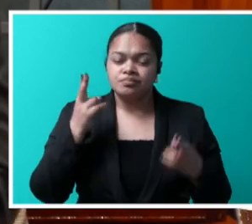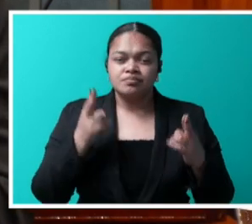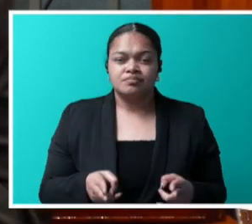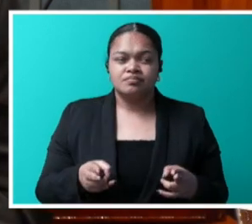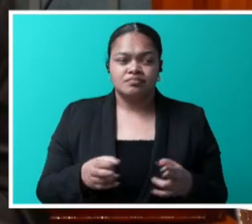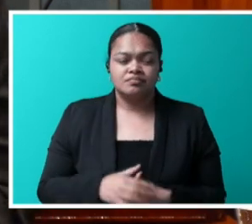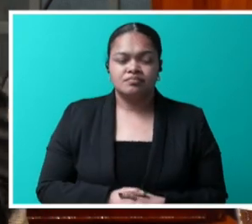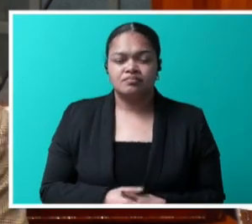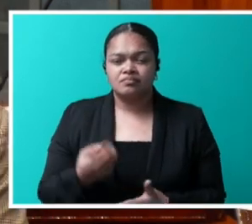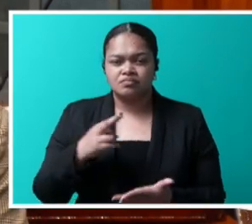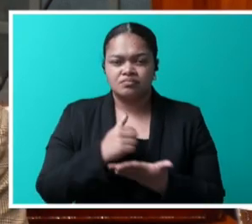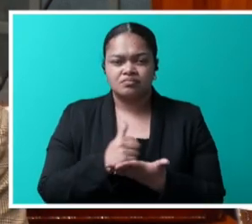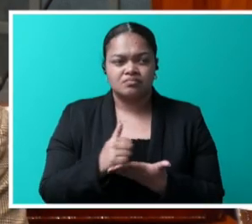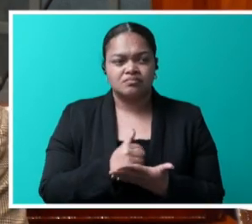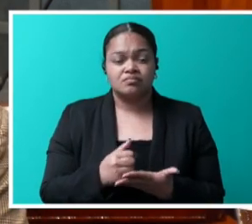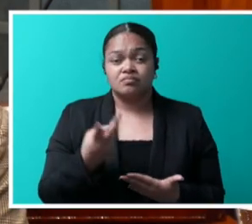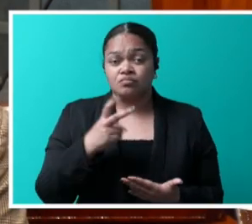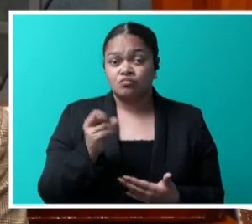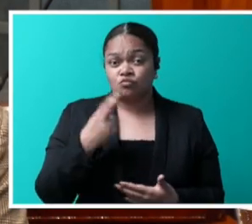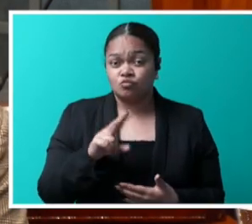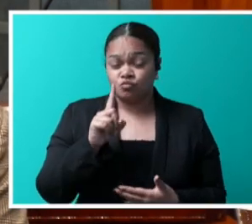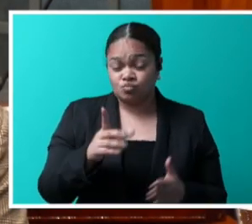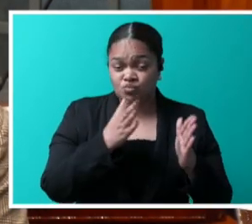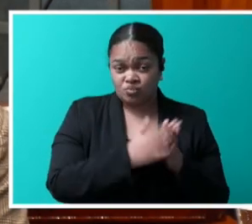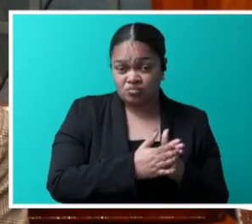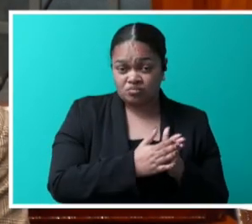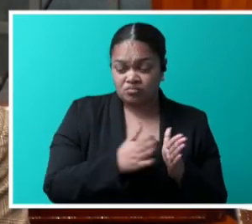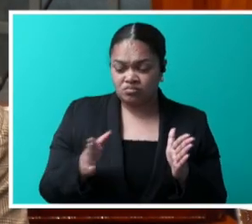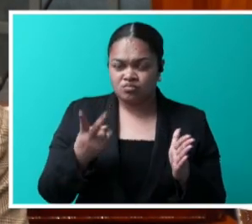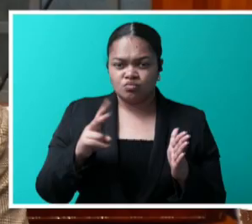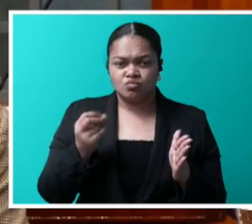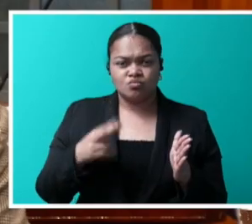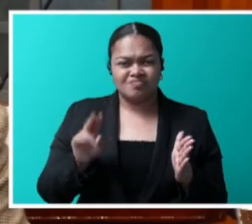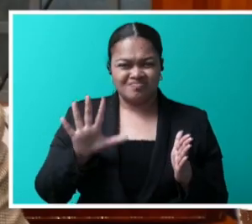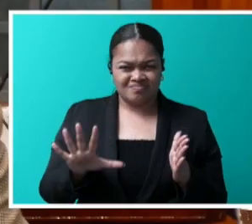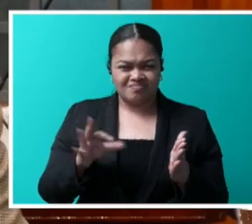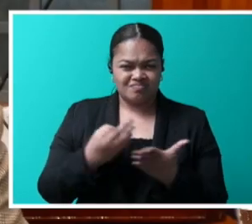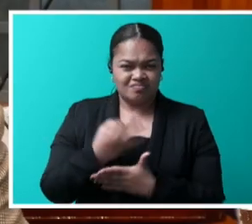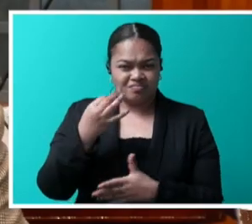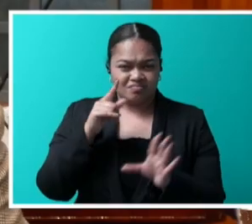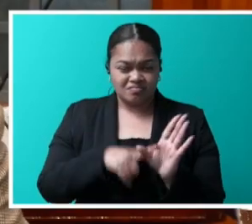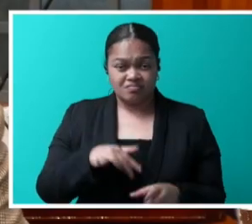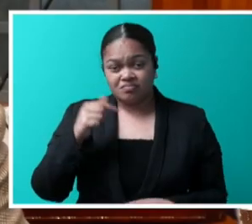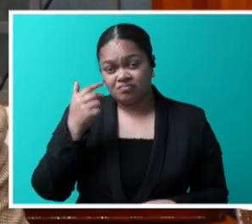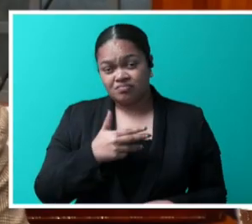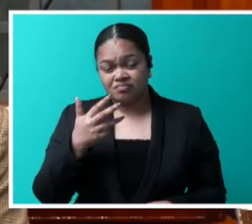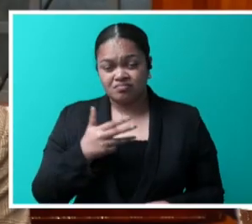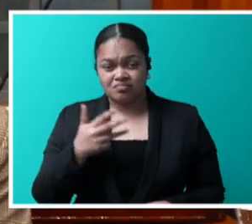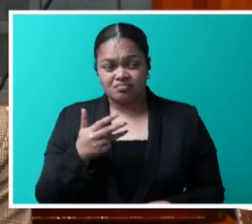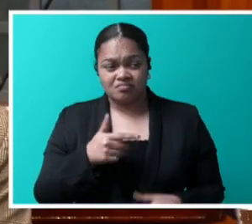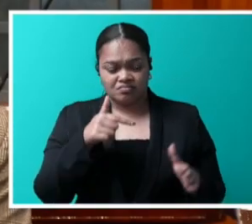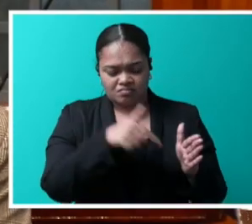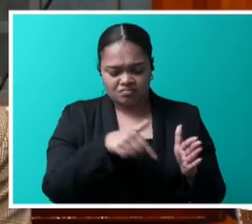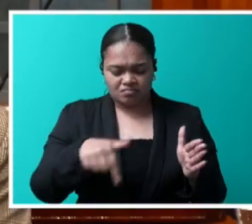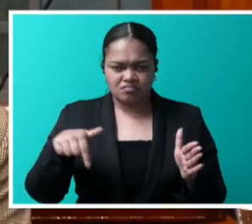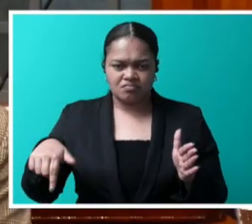numbers. Between 2021 to 2025 financial year, 90 boreholes